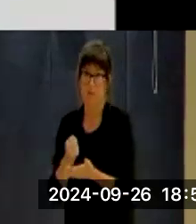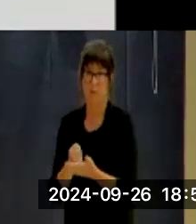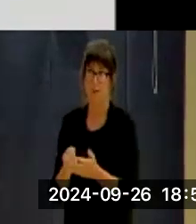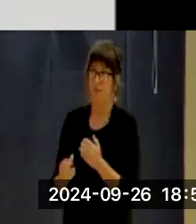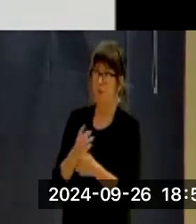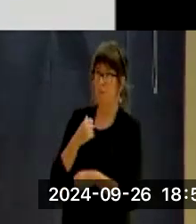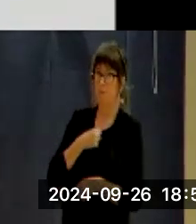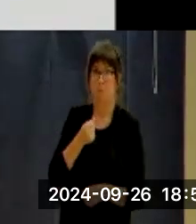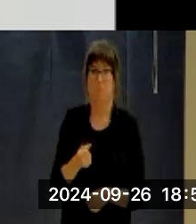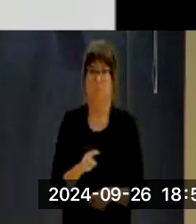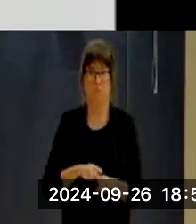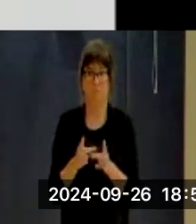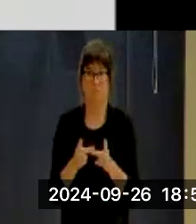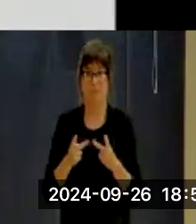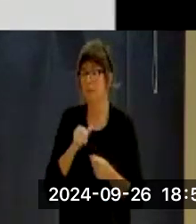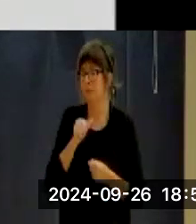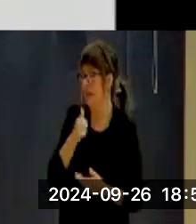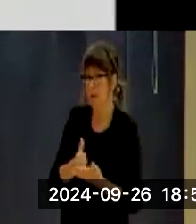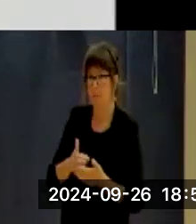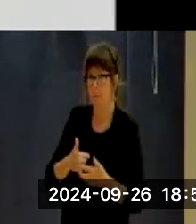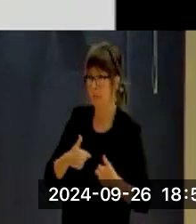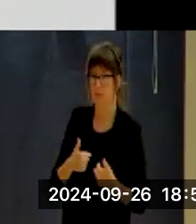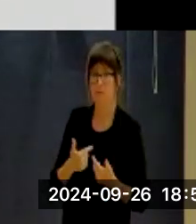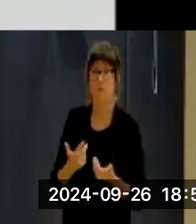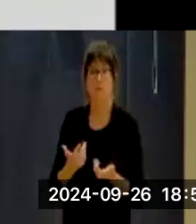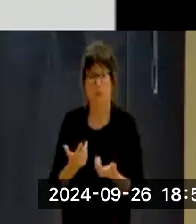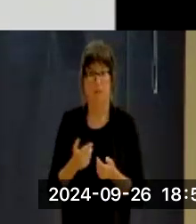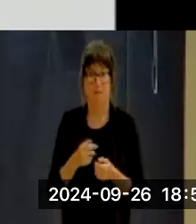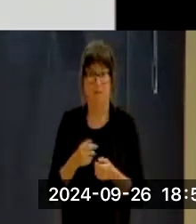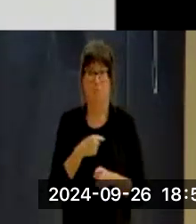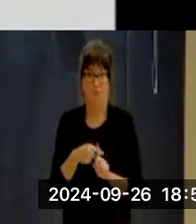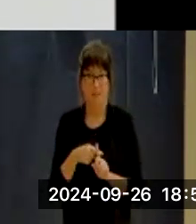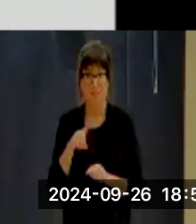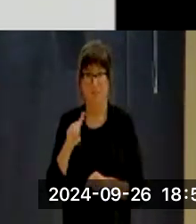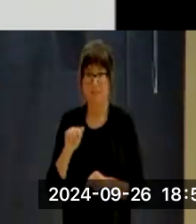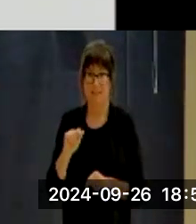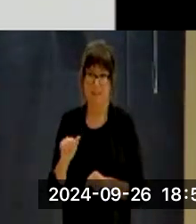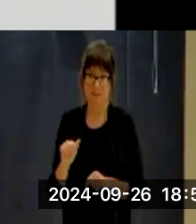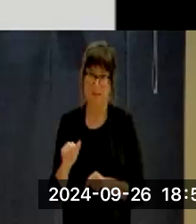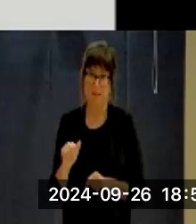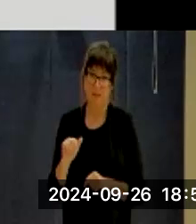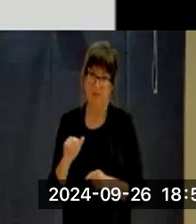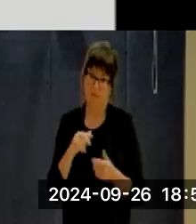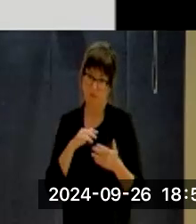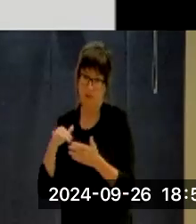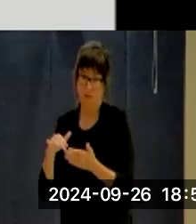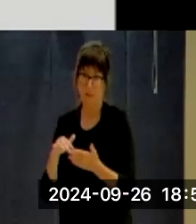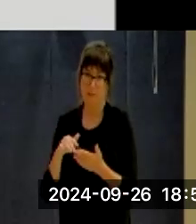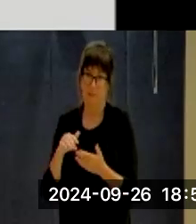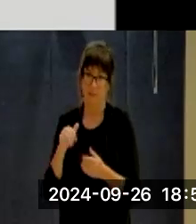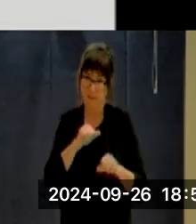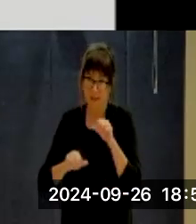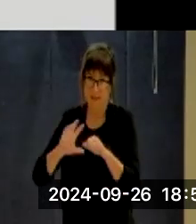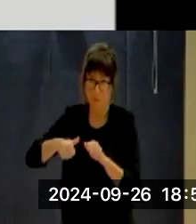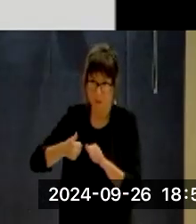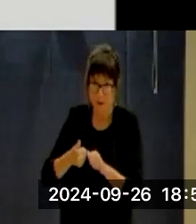in different places is not helpful for them, but all the data seems to point to, and science behind it and all